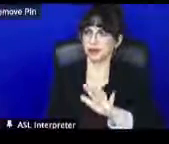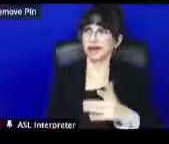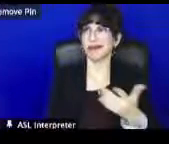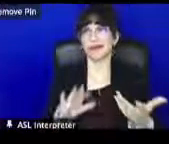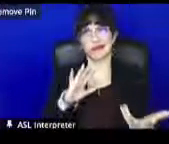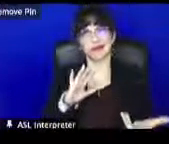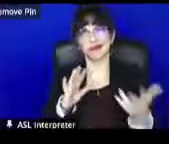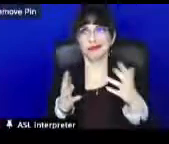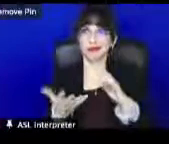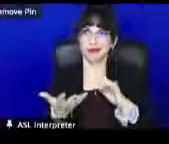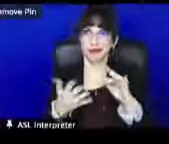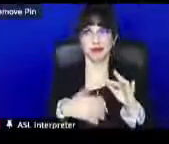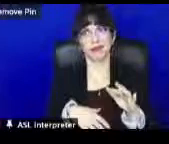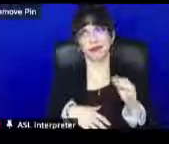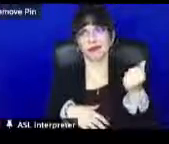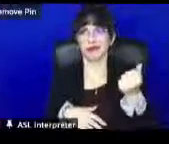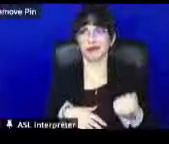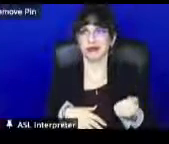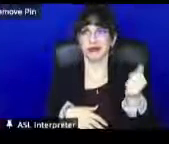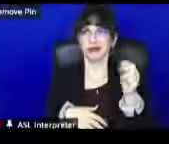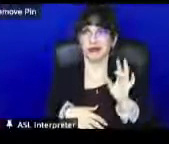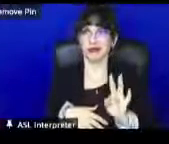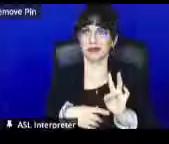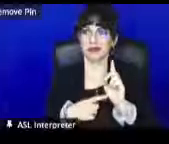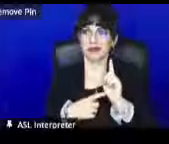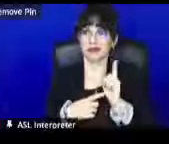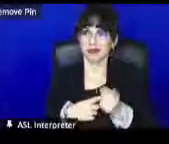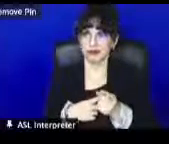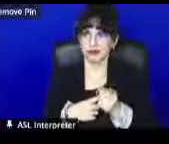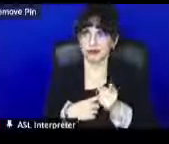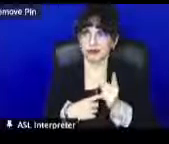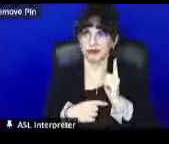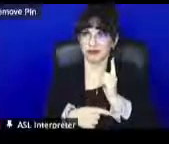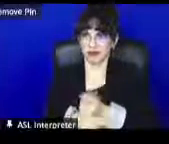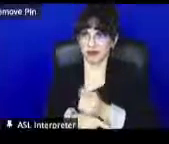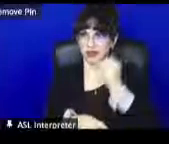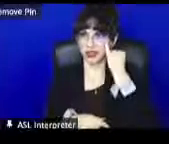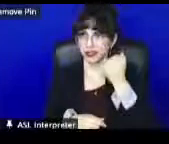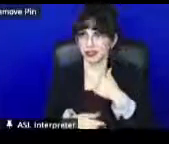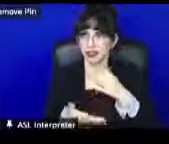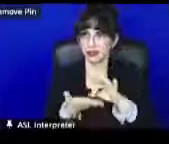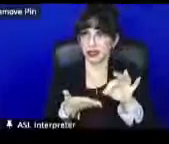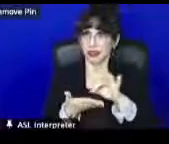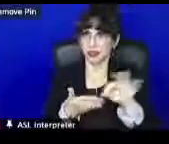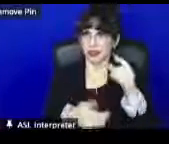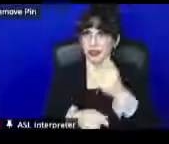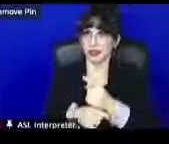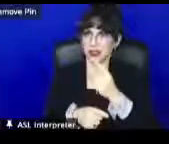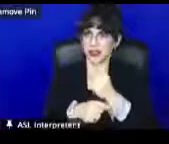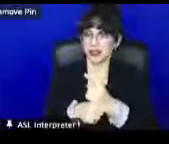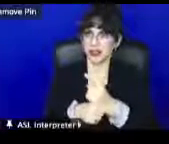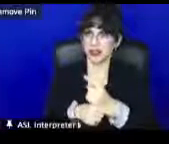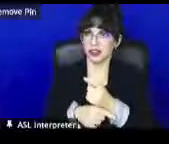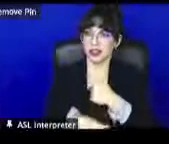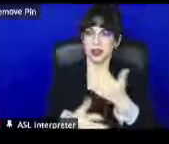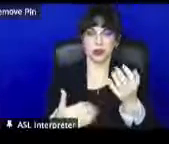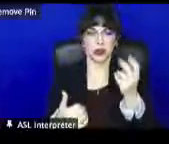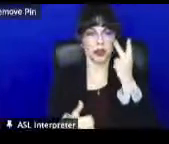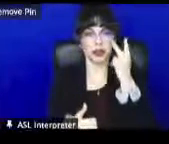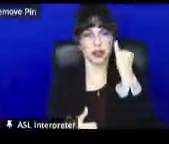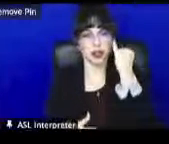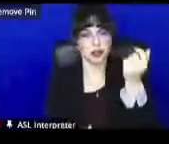technically 17 minutes, if I'm counting correctly. I'd like to see if